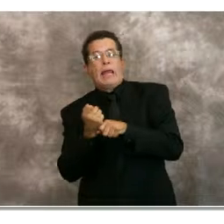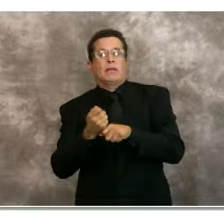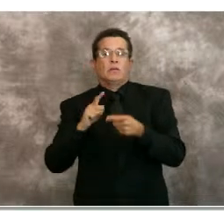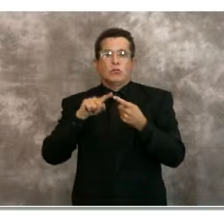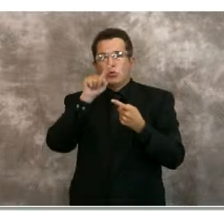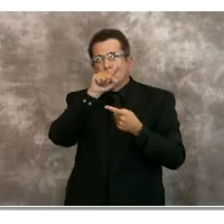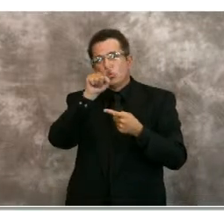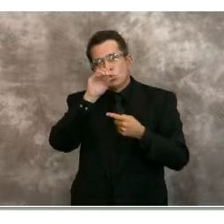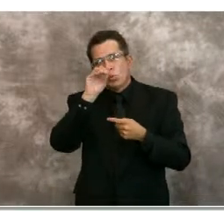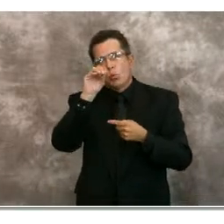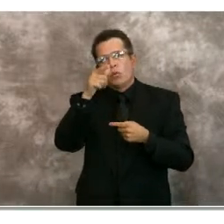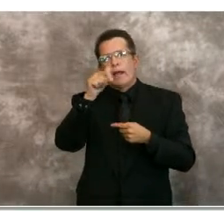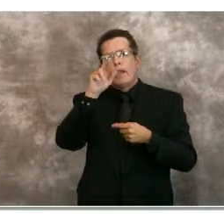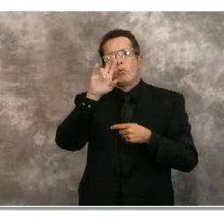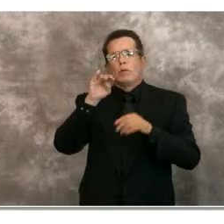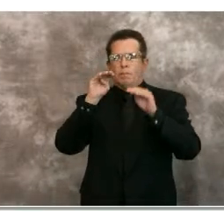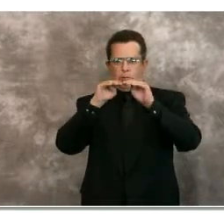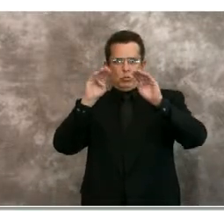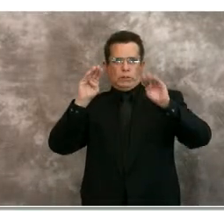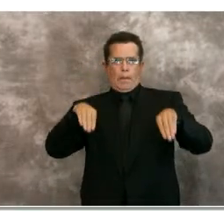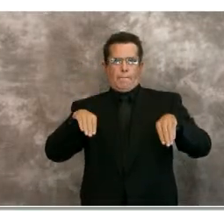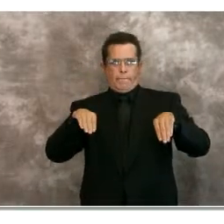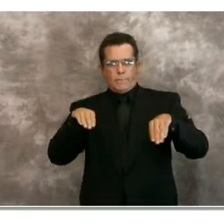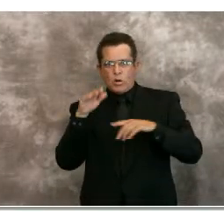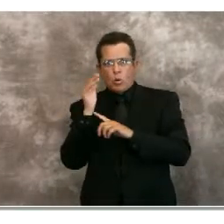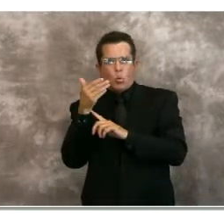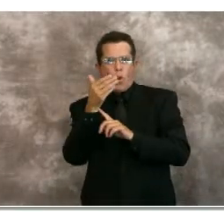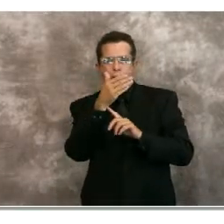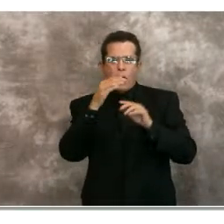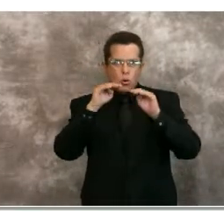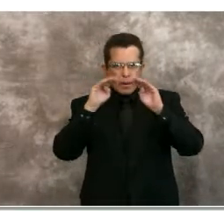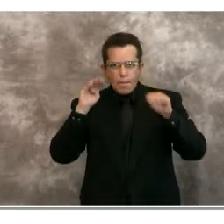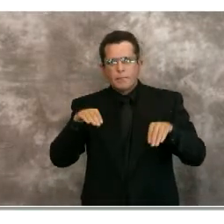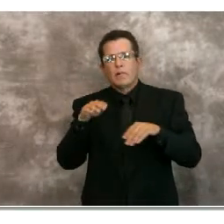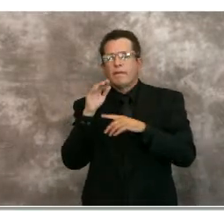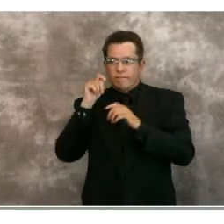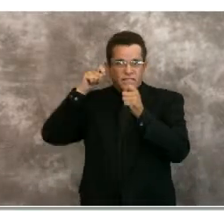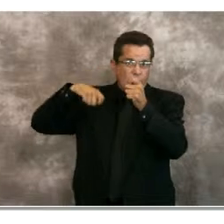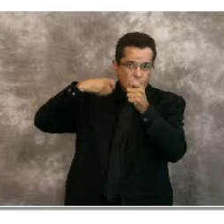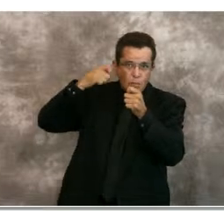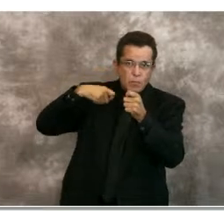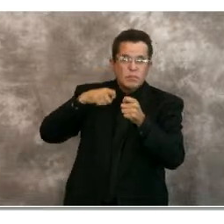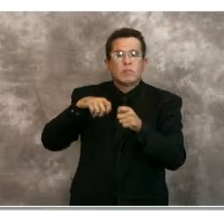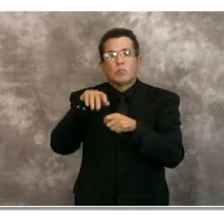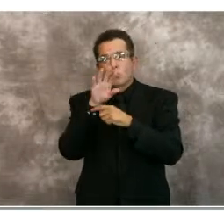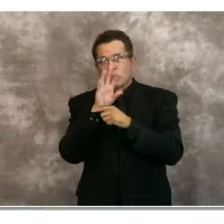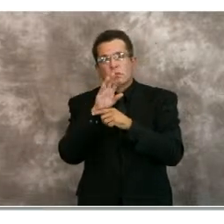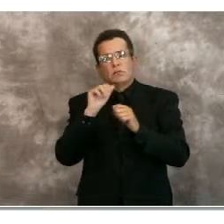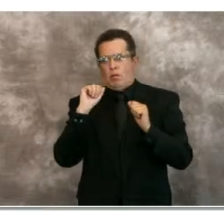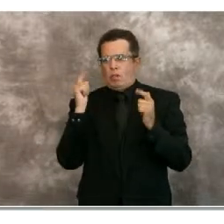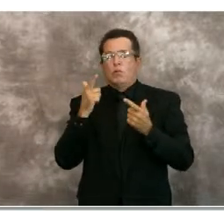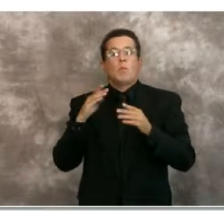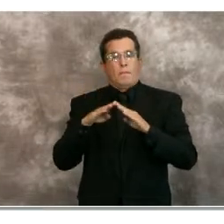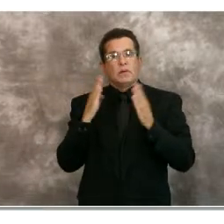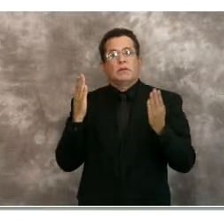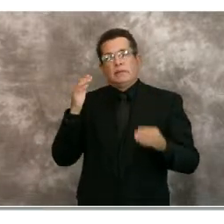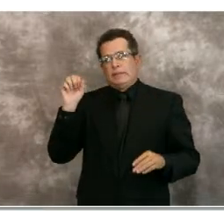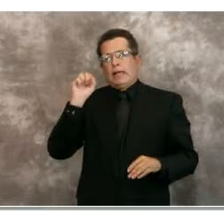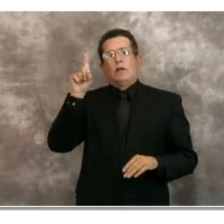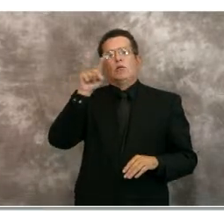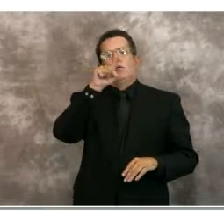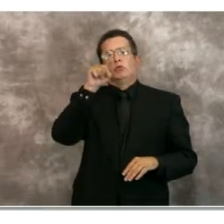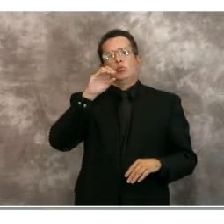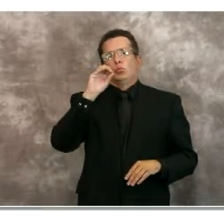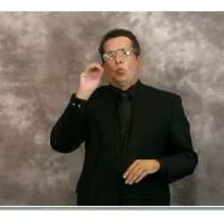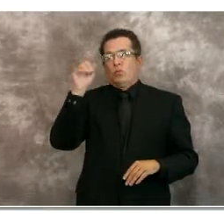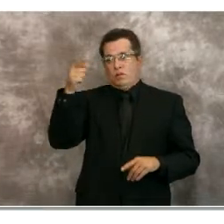zoos, galleries, museums, and aquariums, and film and TV productions. I know the San Diego Zoo has already announced it